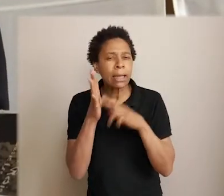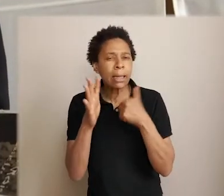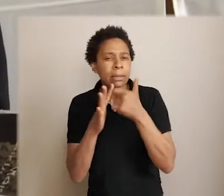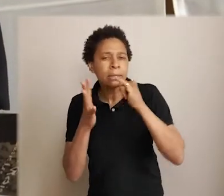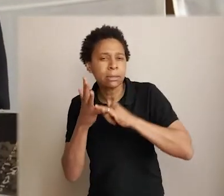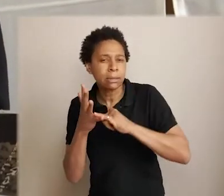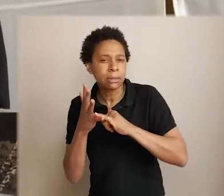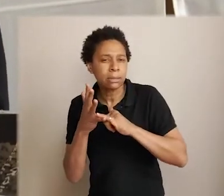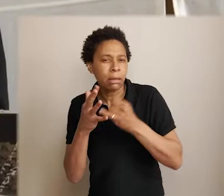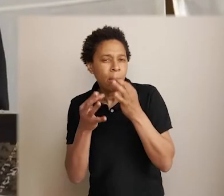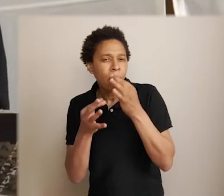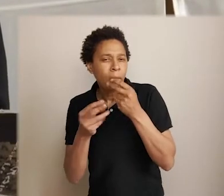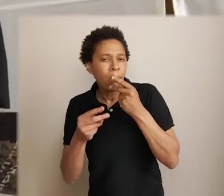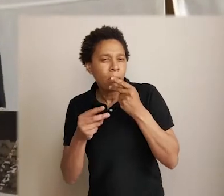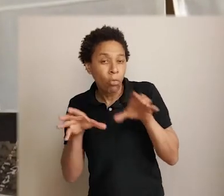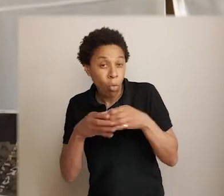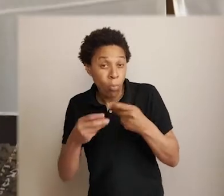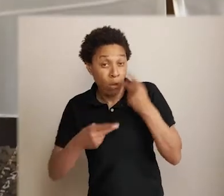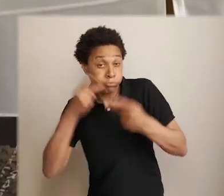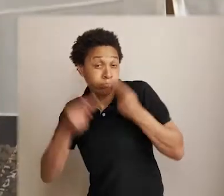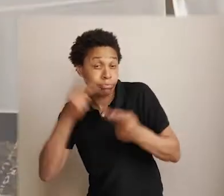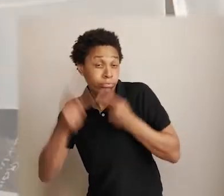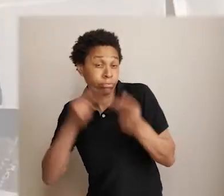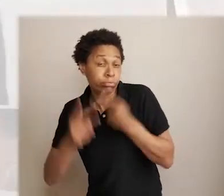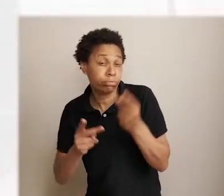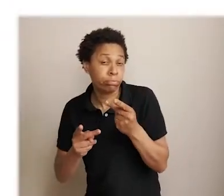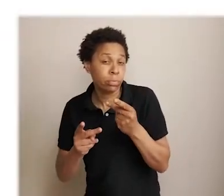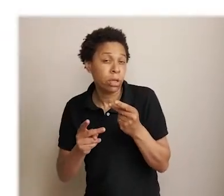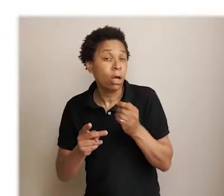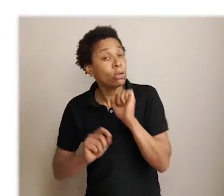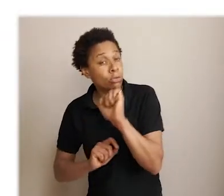These are like milestones in my education of who I am.